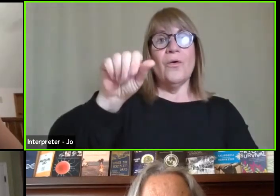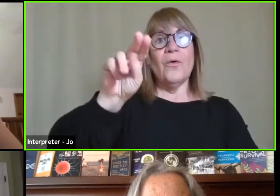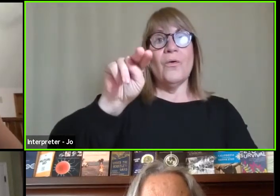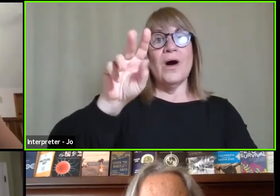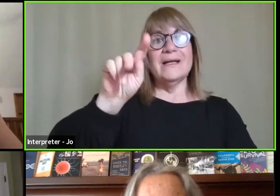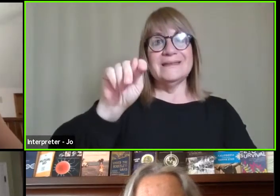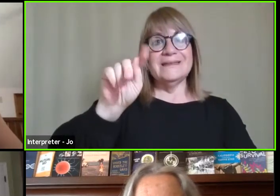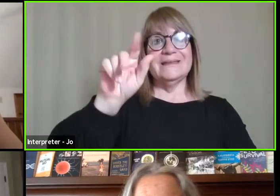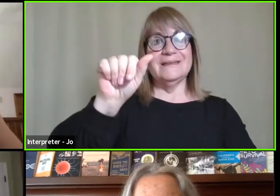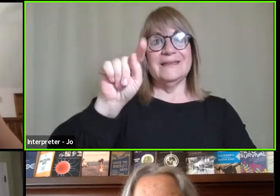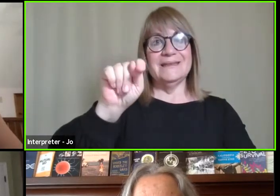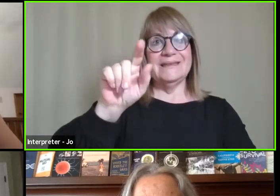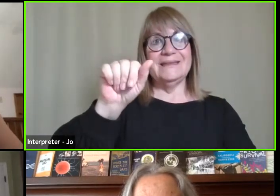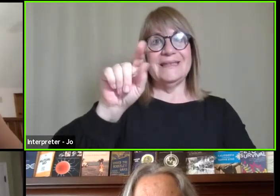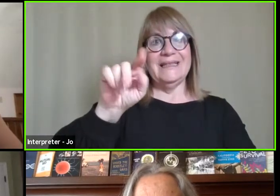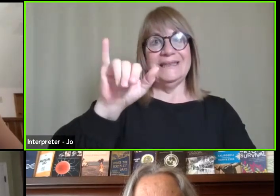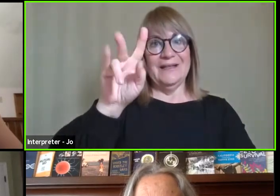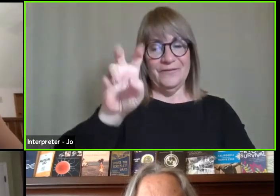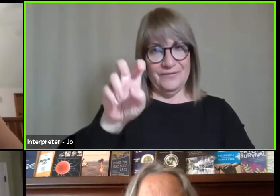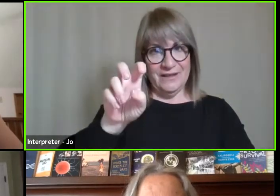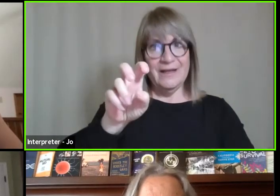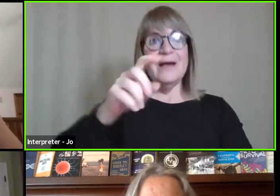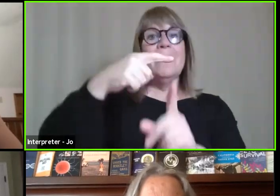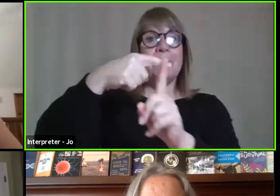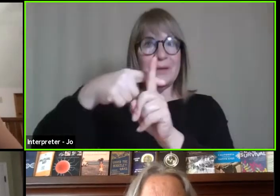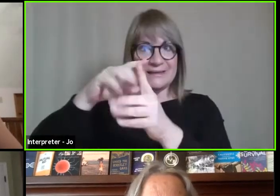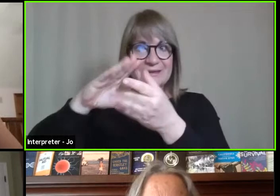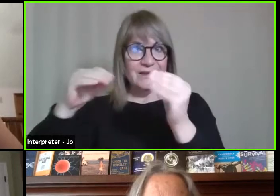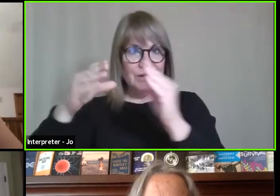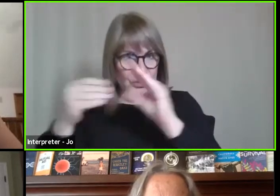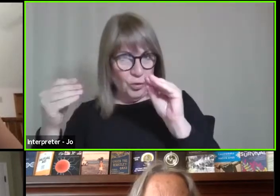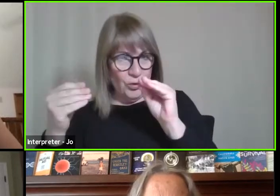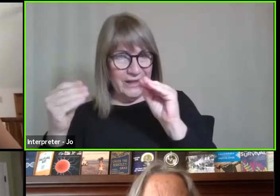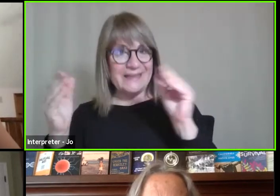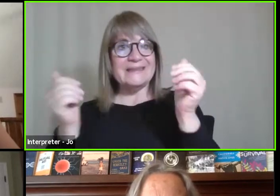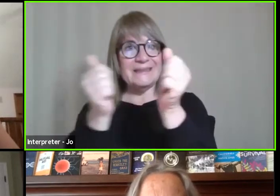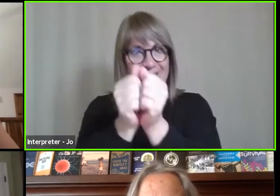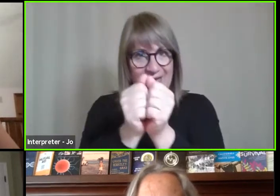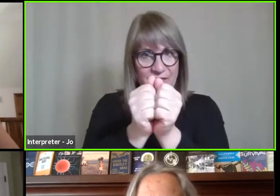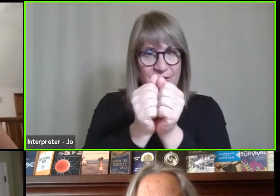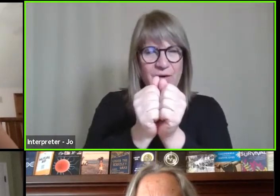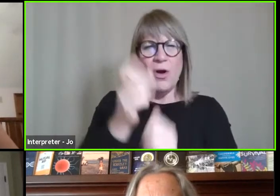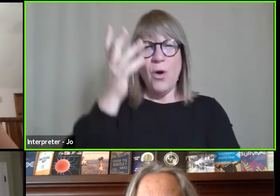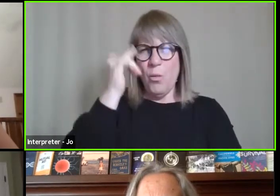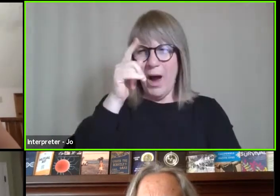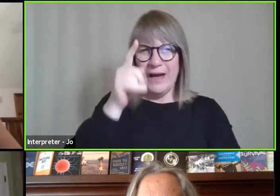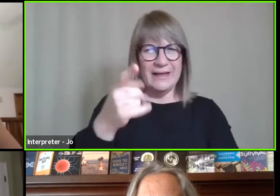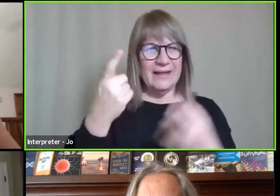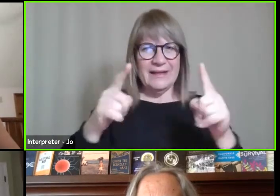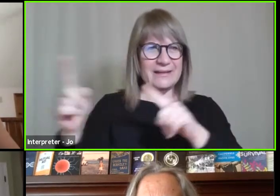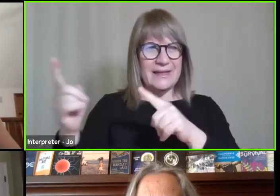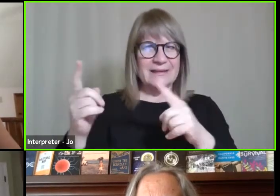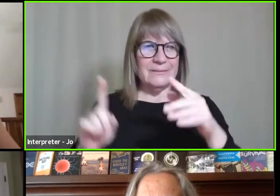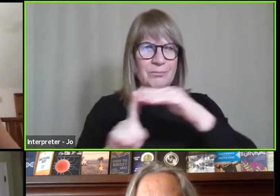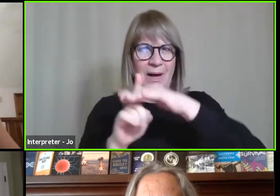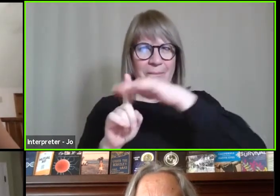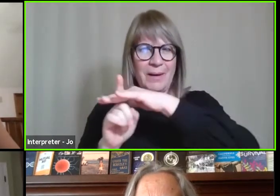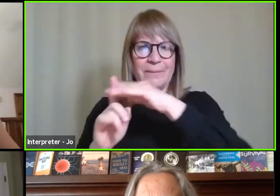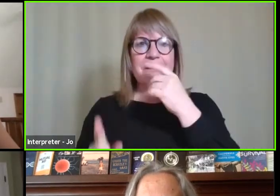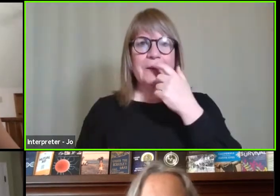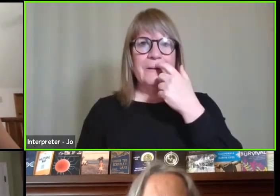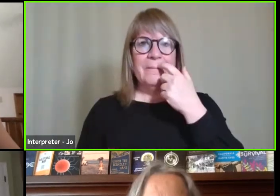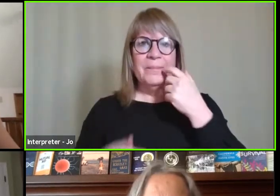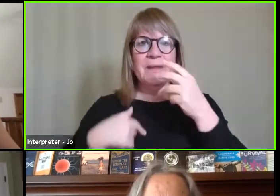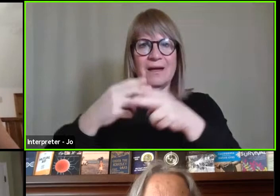today with stories that give insight to why these patterns may have been emerging um i'll just briefly say our